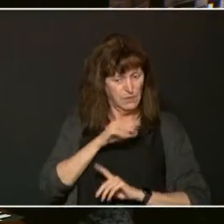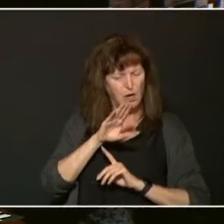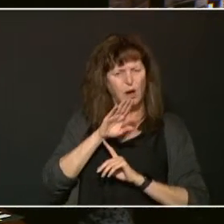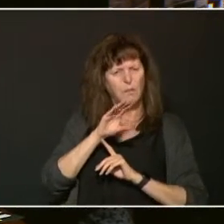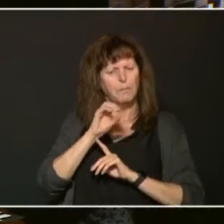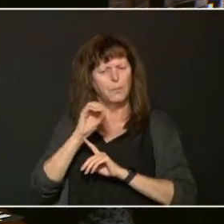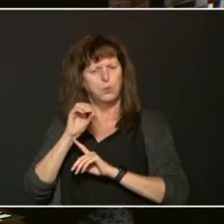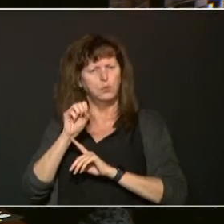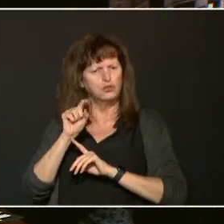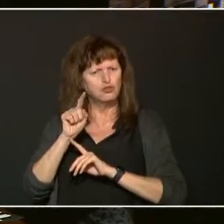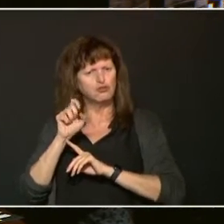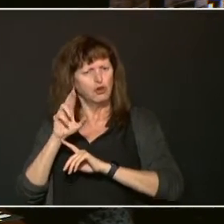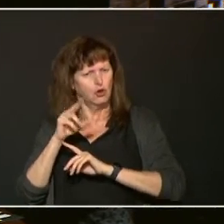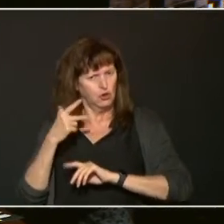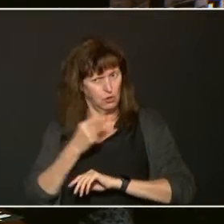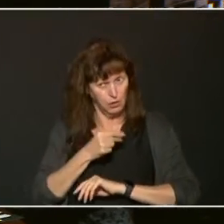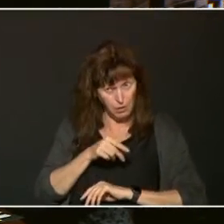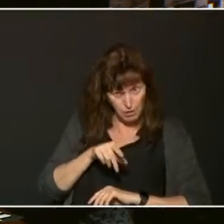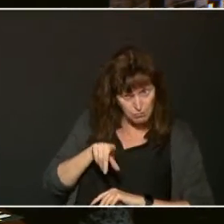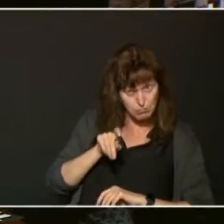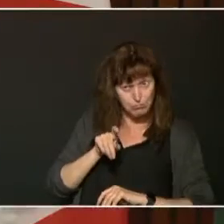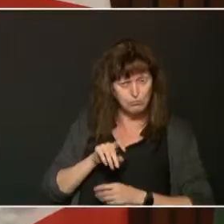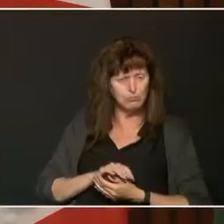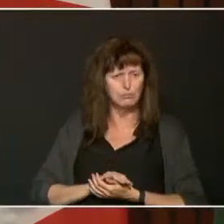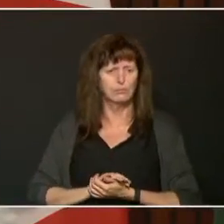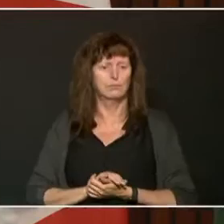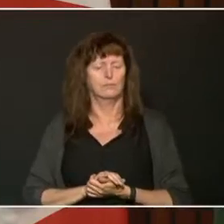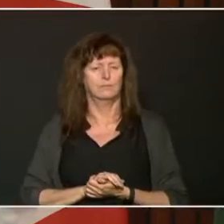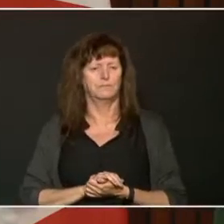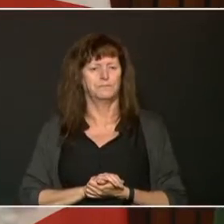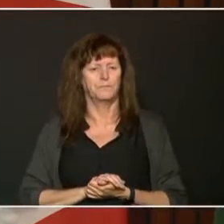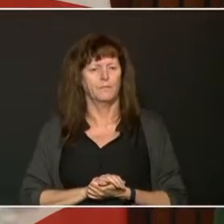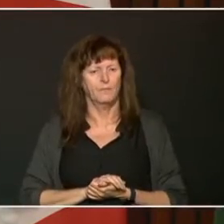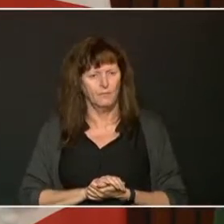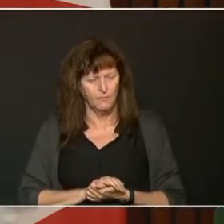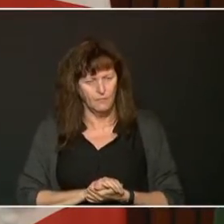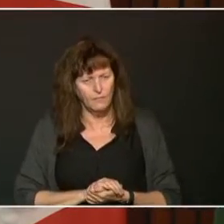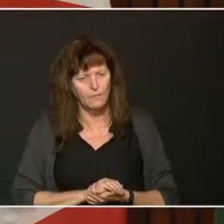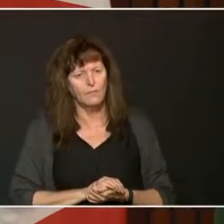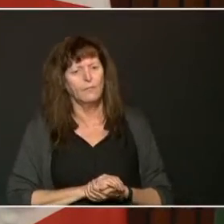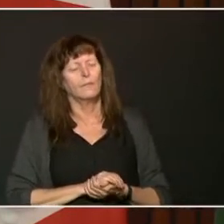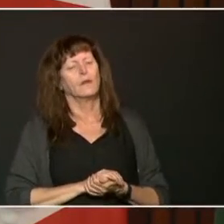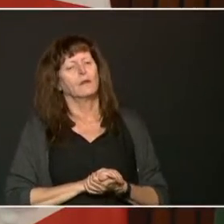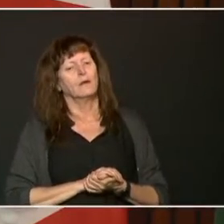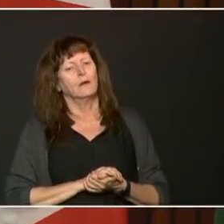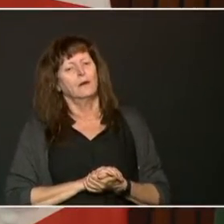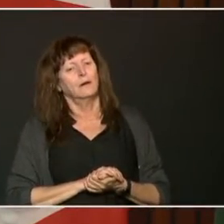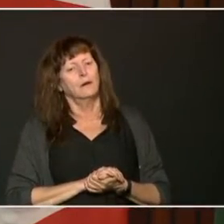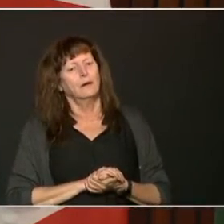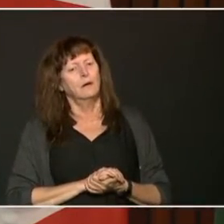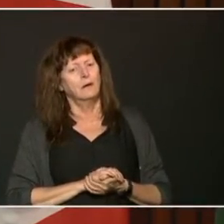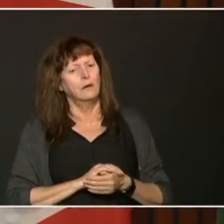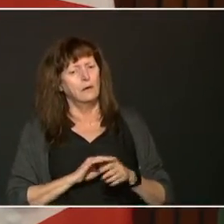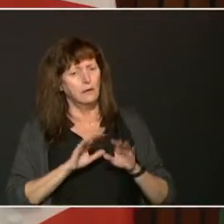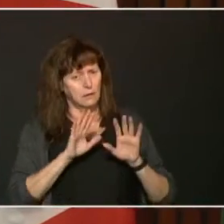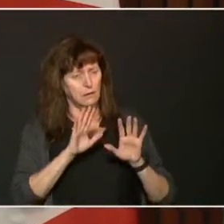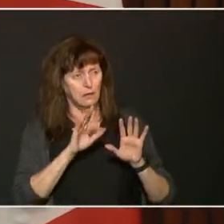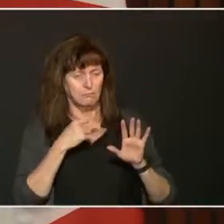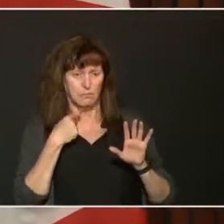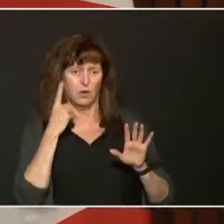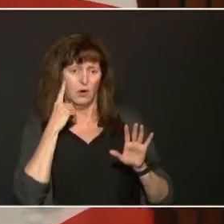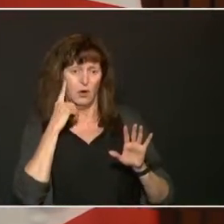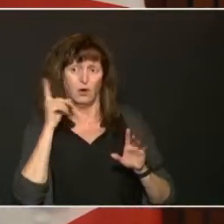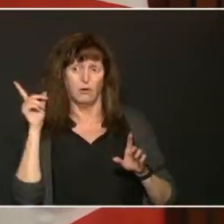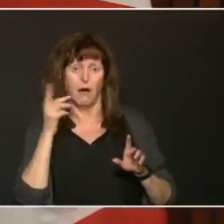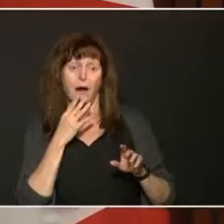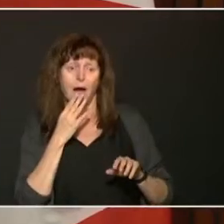Thank you for that question. Certainly, we have heard, particularly, I believe Israel is now giving out a third dose